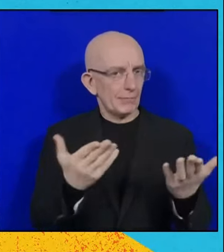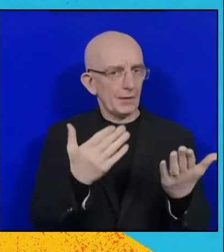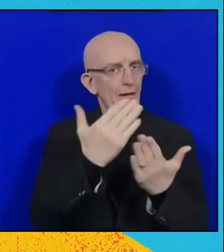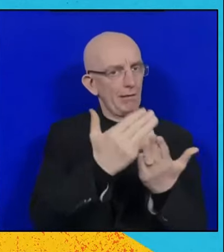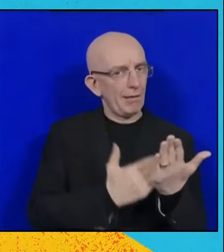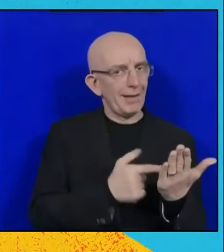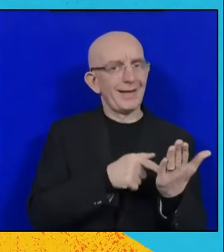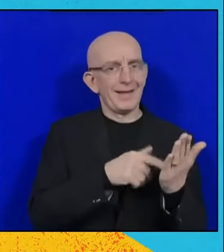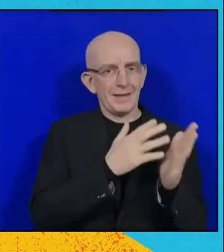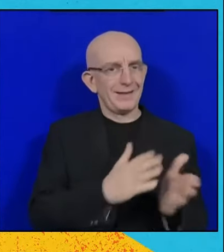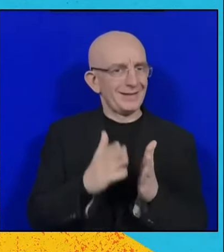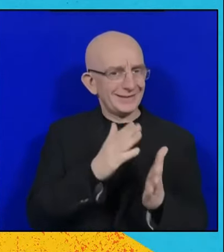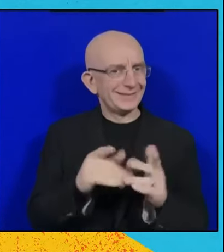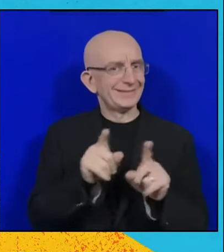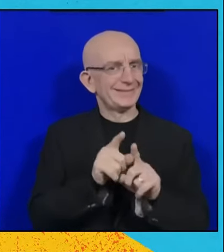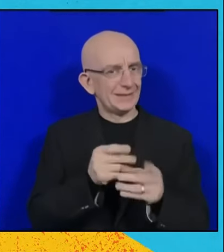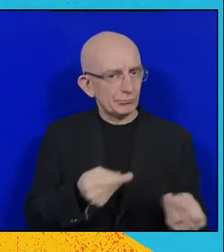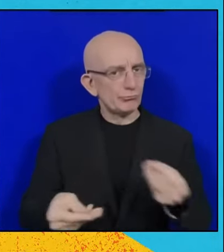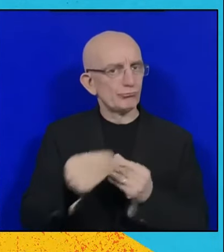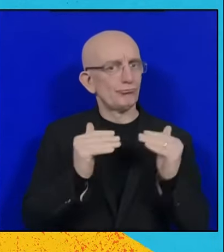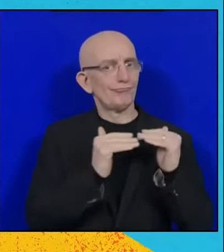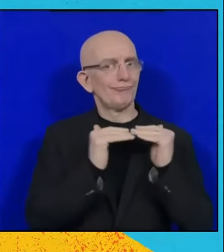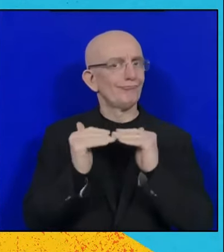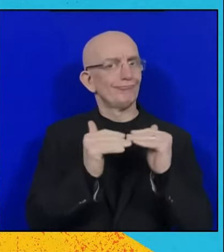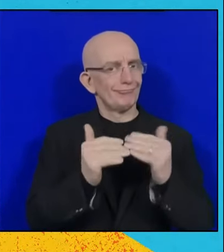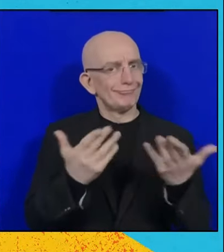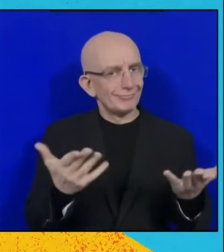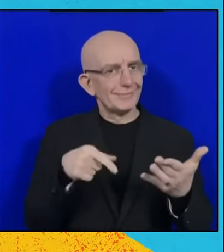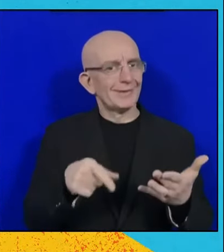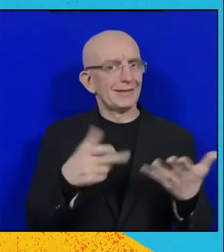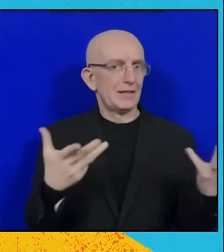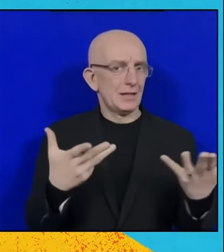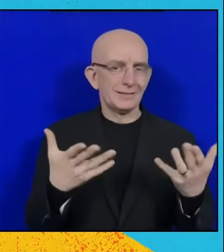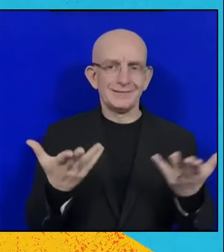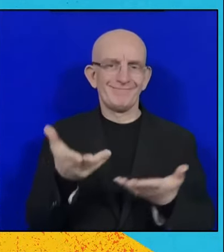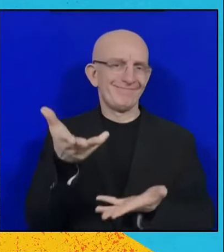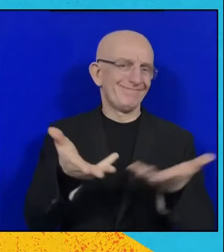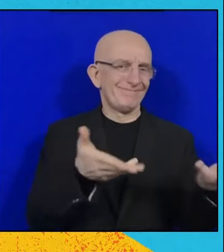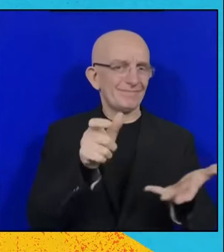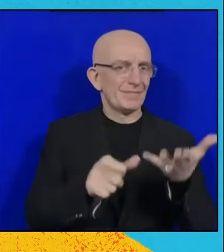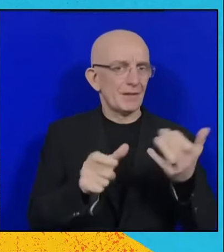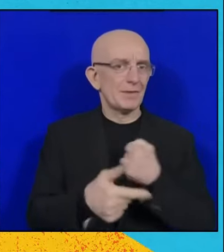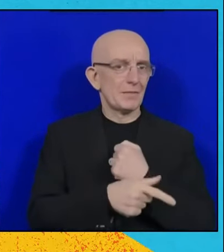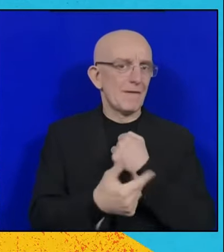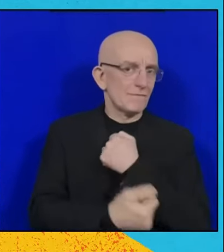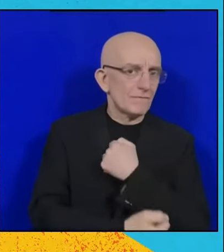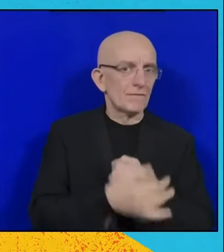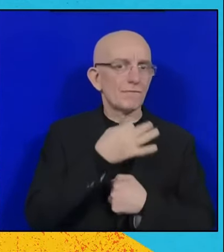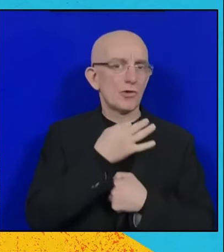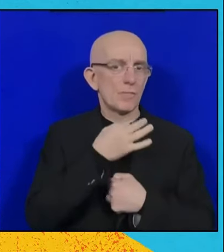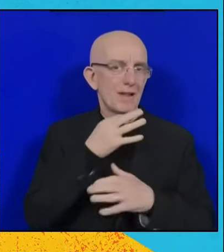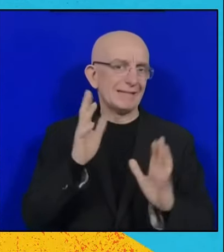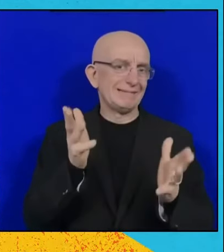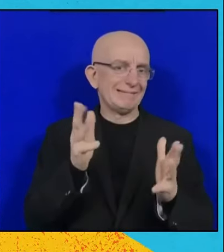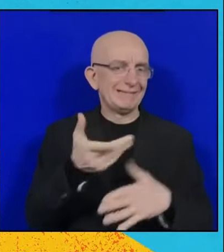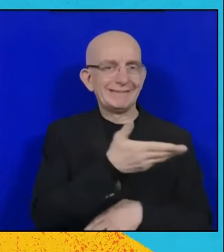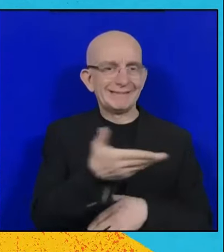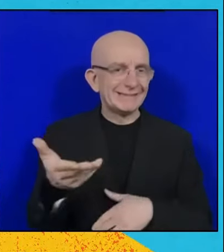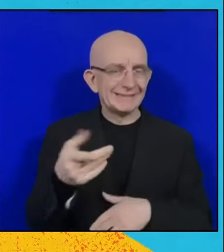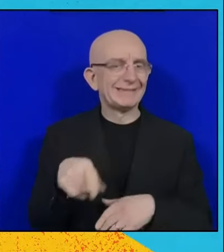that we have the courage and we develop the capacity to respond to, yes, the symptoms of climate change, but also